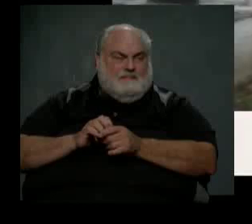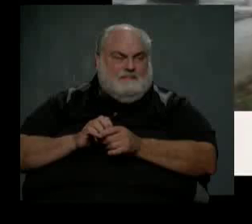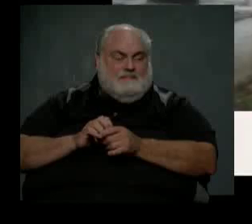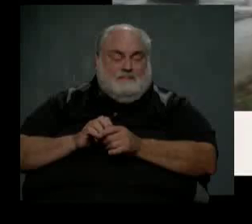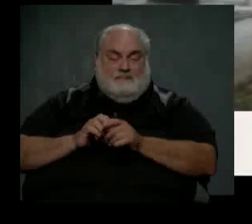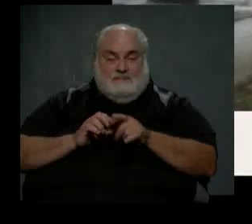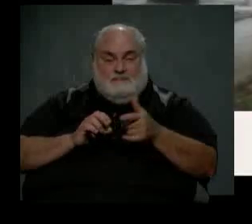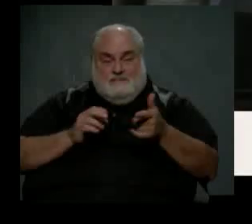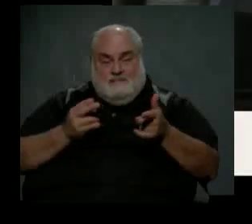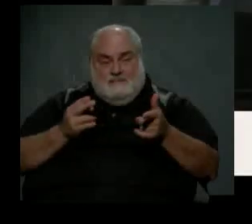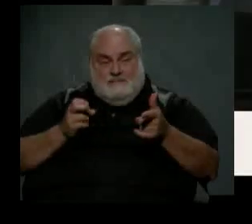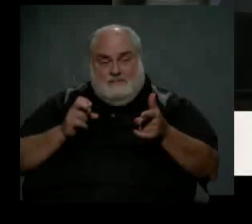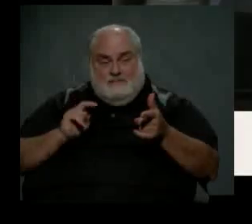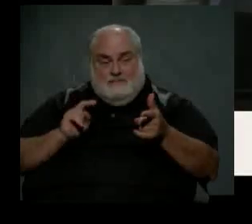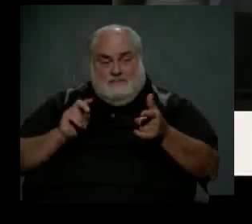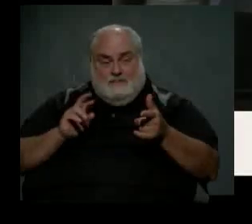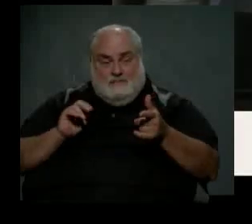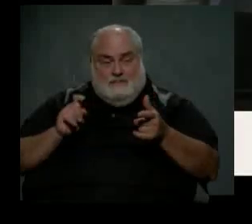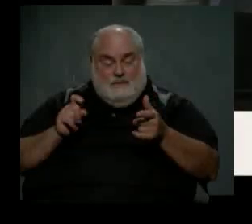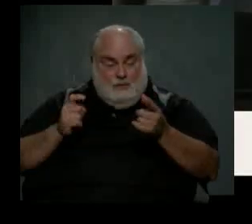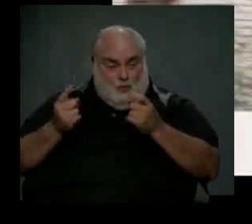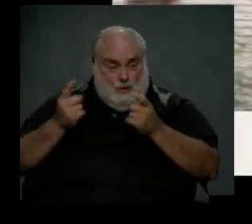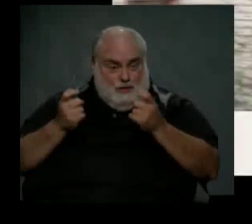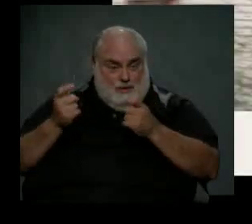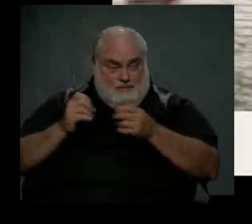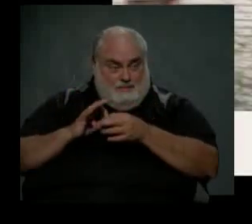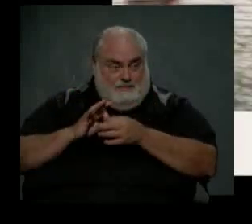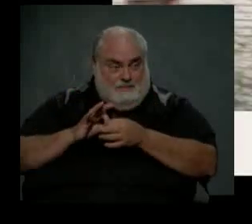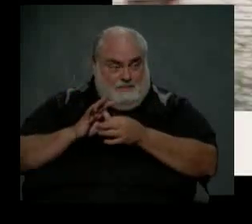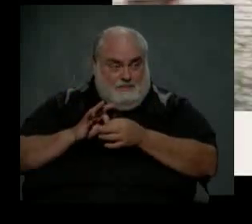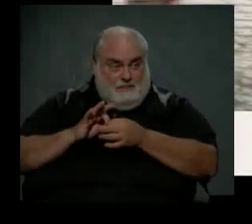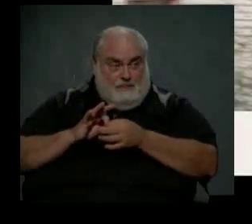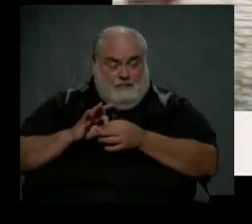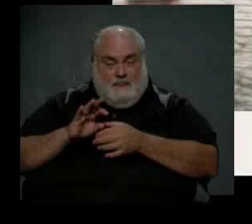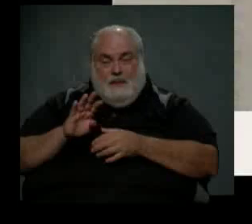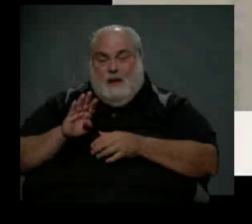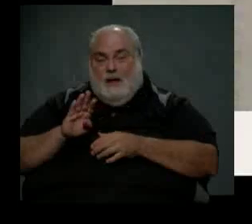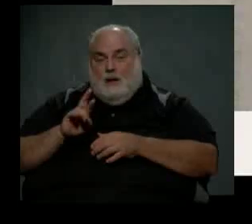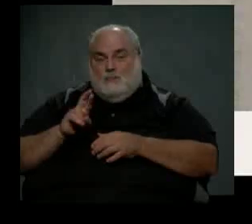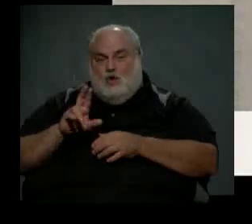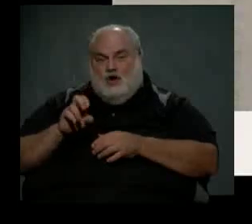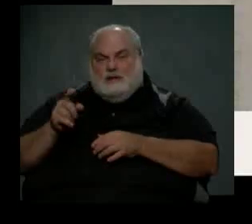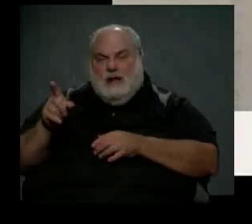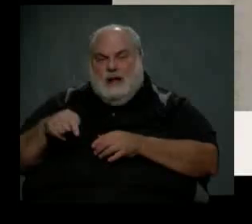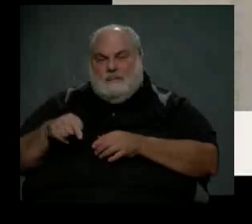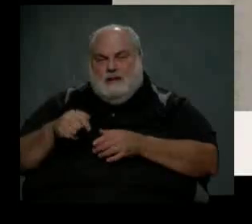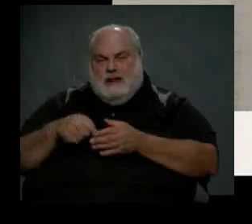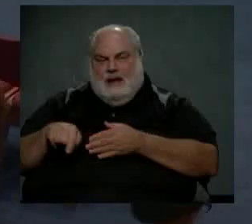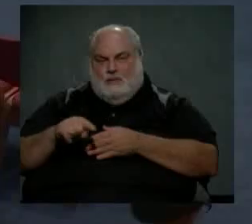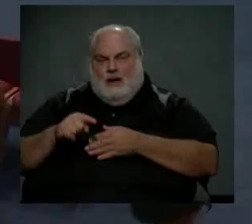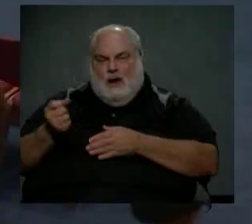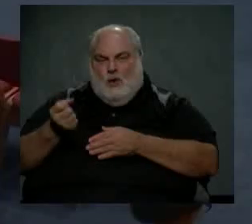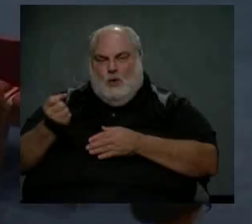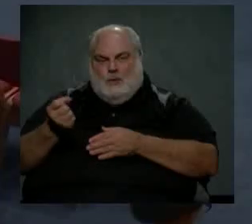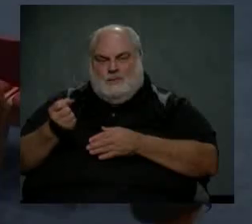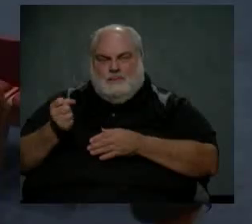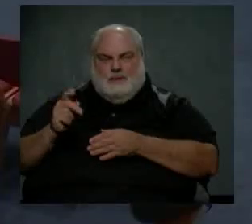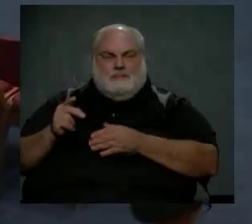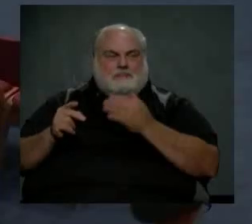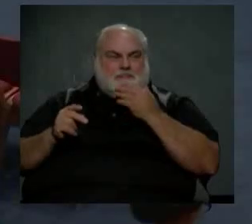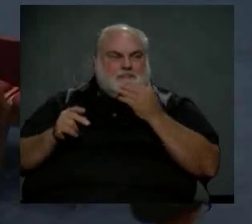Director Hendricks, do you have questions about these? I'll wait until Bruce comes next week. Okay, Thank you. thank you.